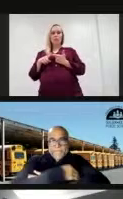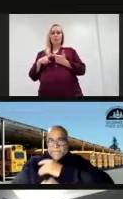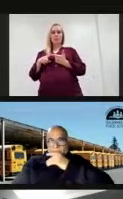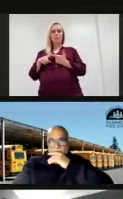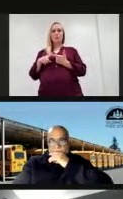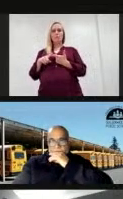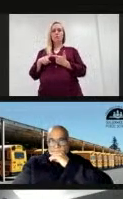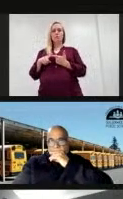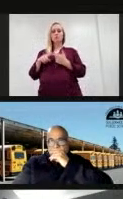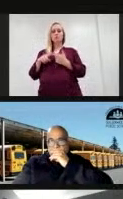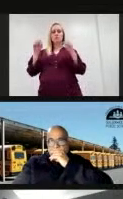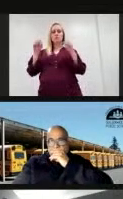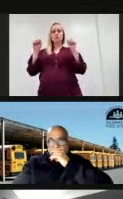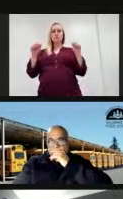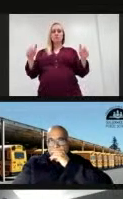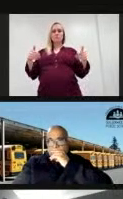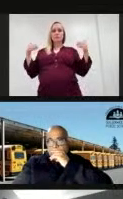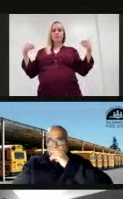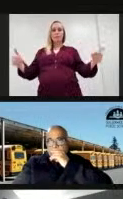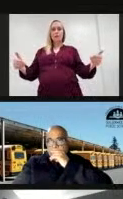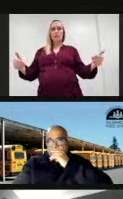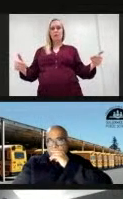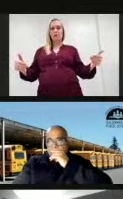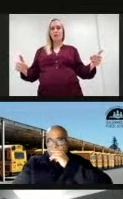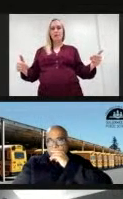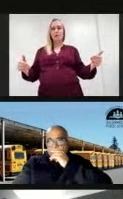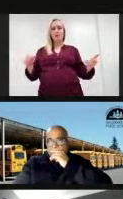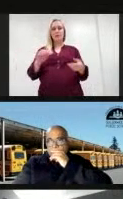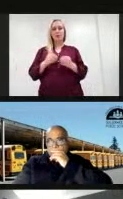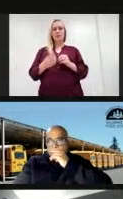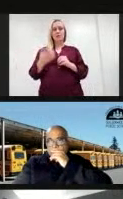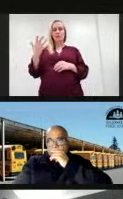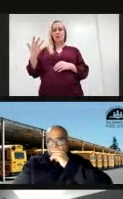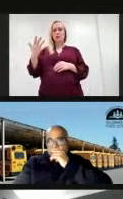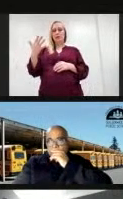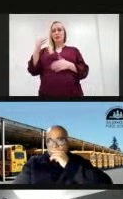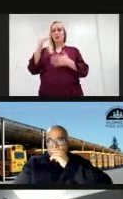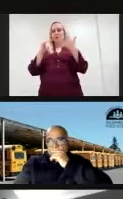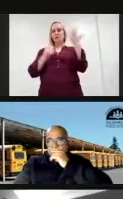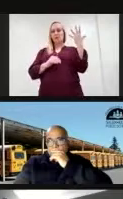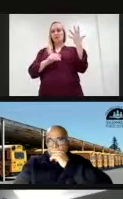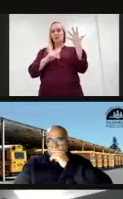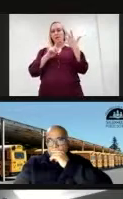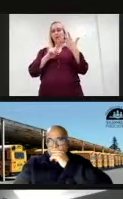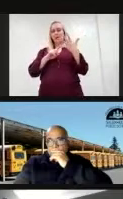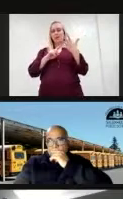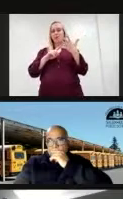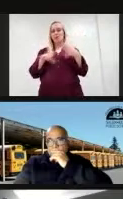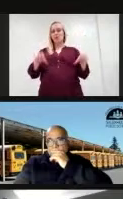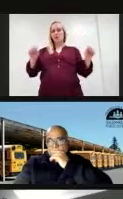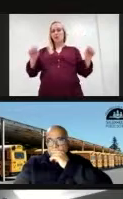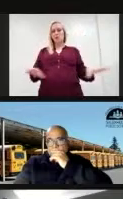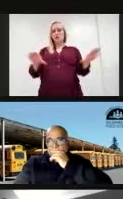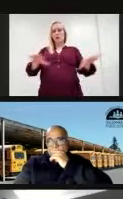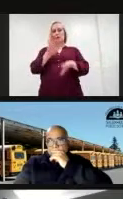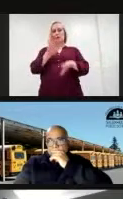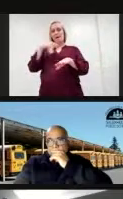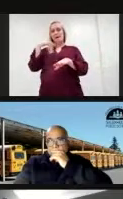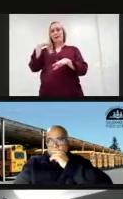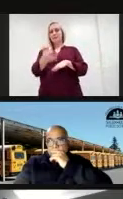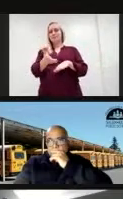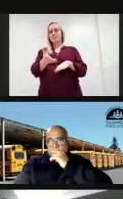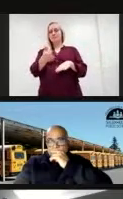we will move to number five, which is to take action on this item